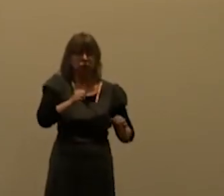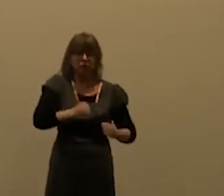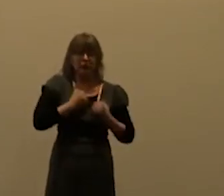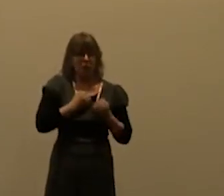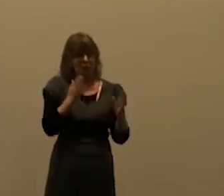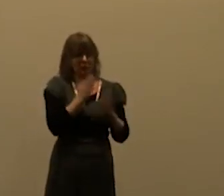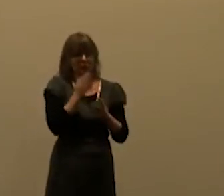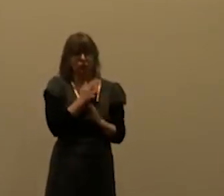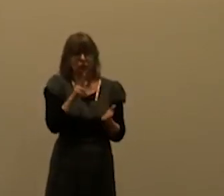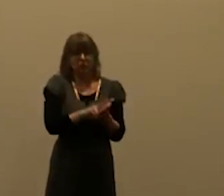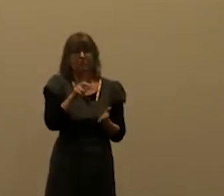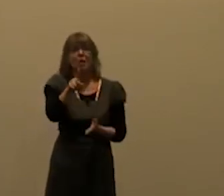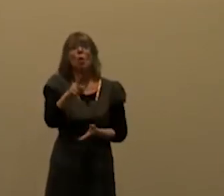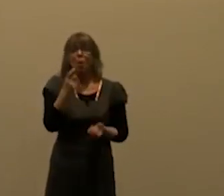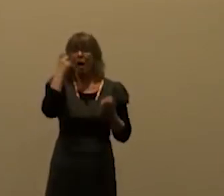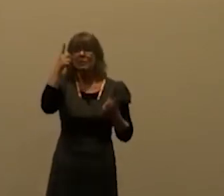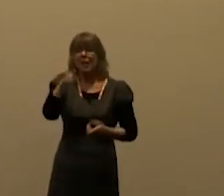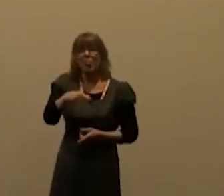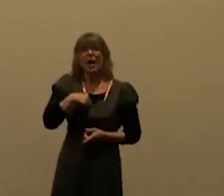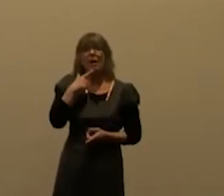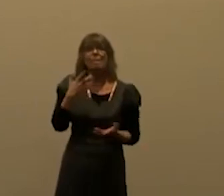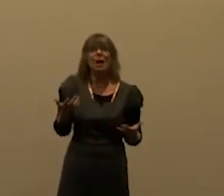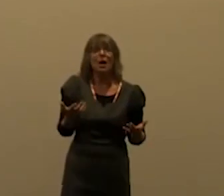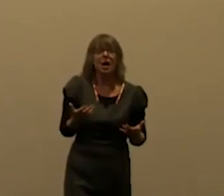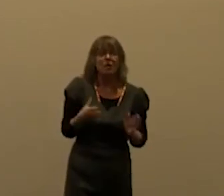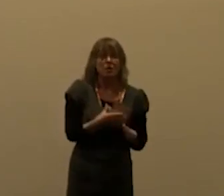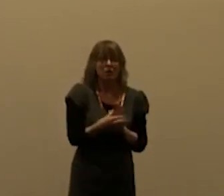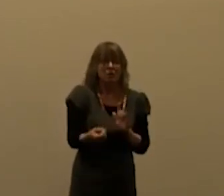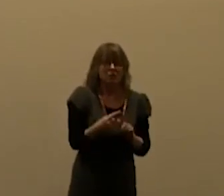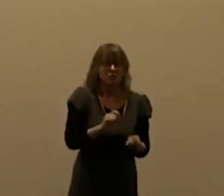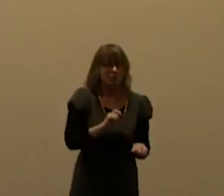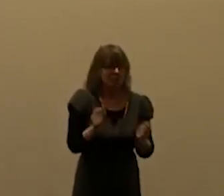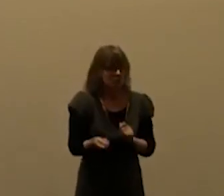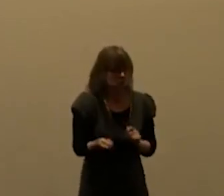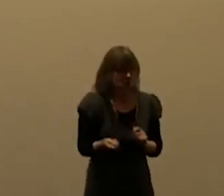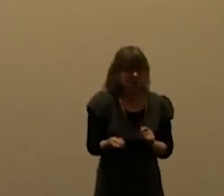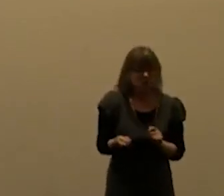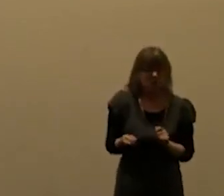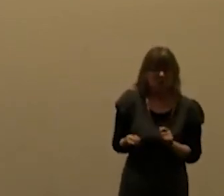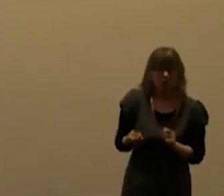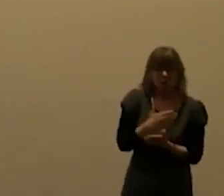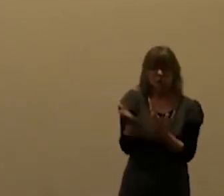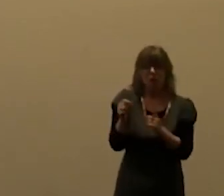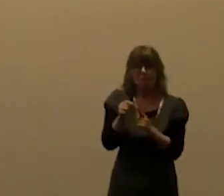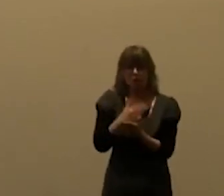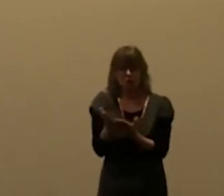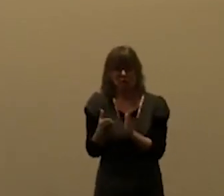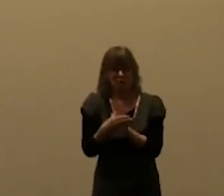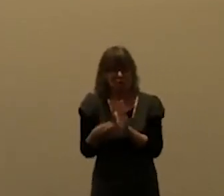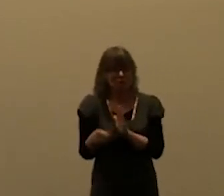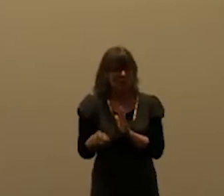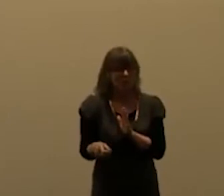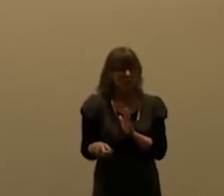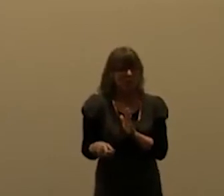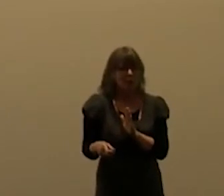client. Or did I miss did I? understand all that. Okay, where did I go wrong? Okay, say when it changes the site state, let's say Sharepoint sharing one tenancy. Yeah,